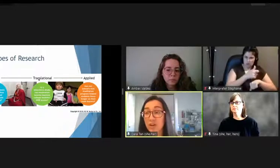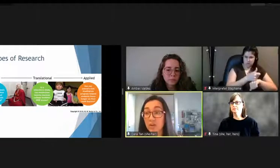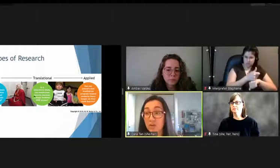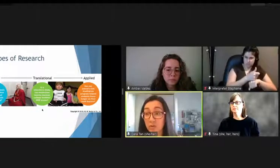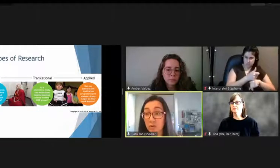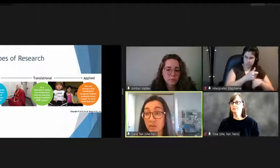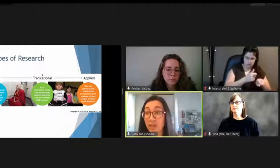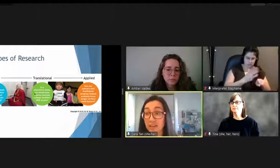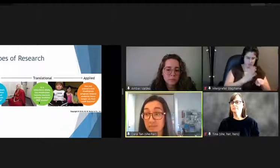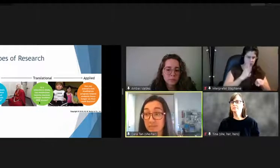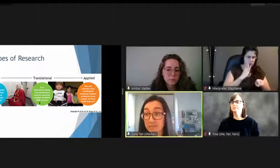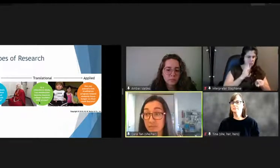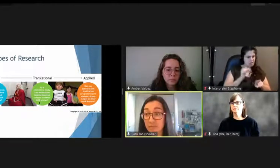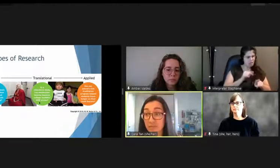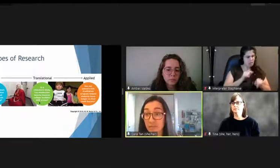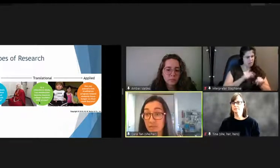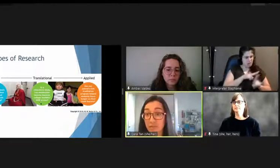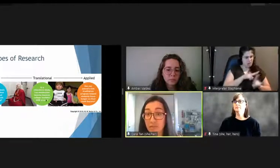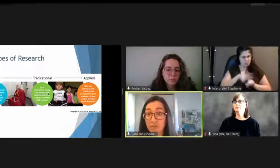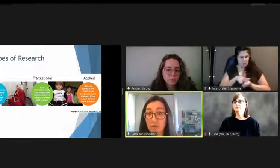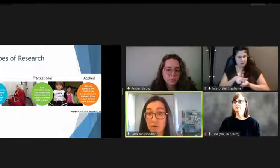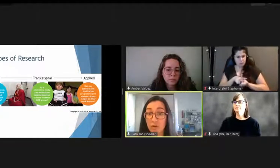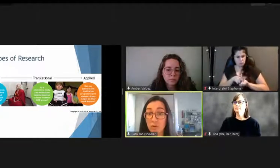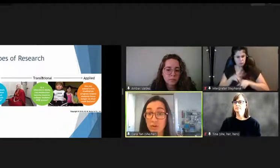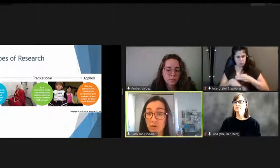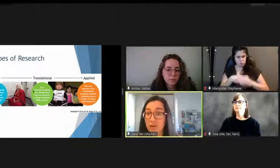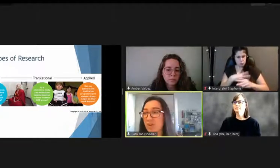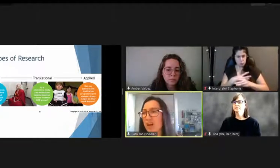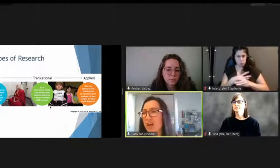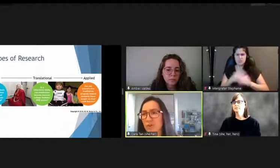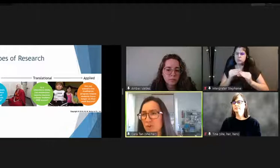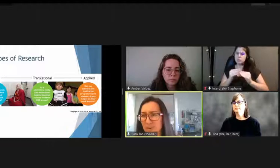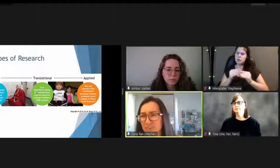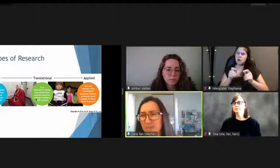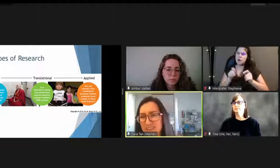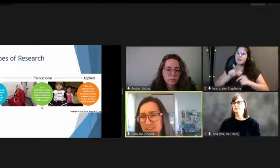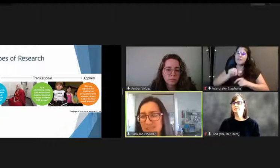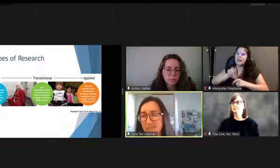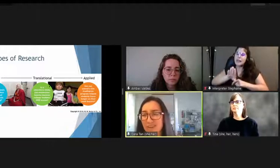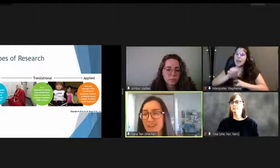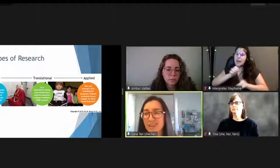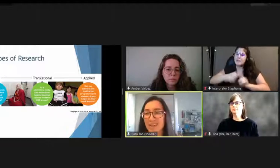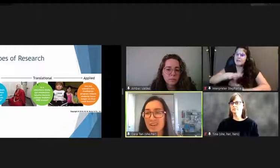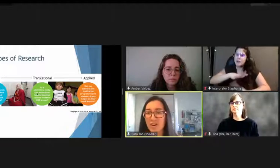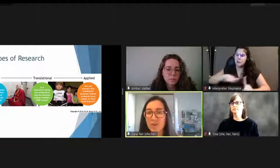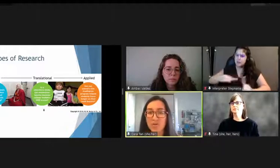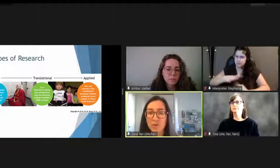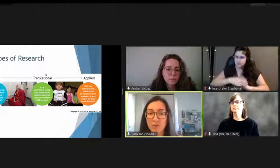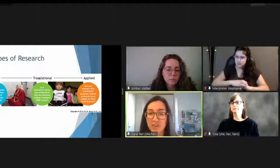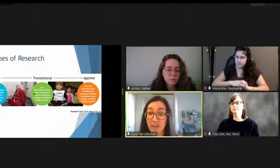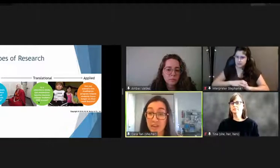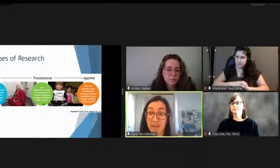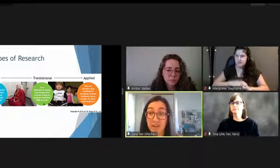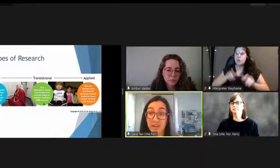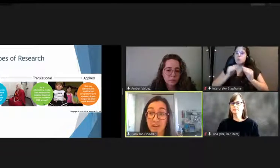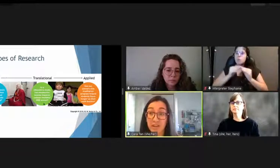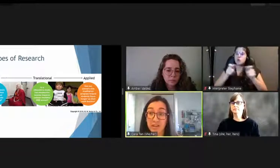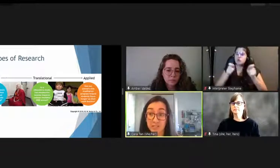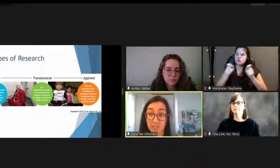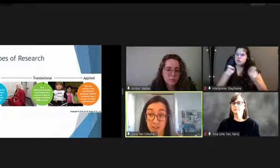it in a controlled setting. So we're doing it in a laboratory, typically, right? In our controlled